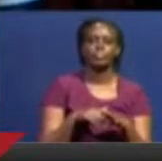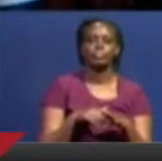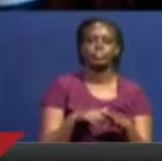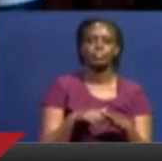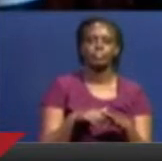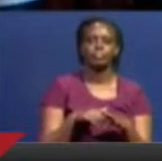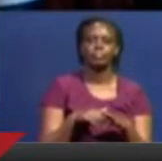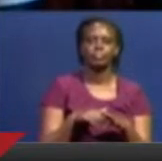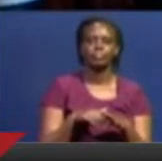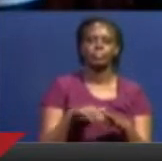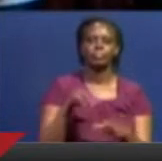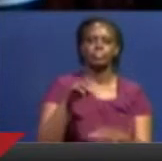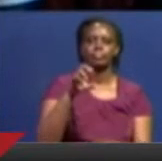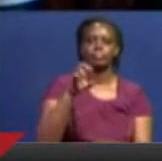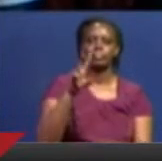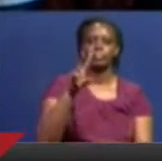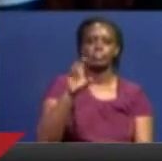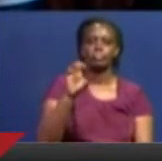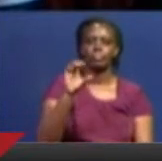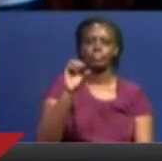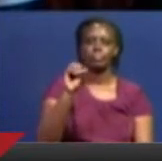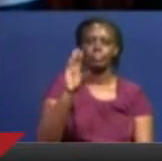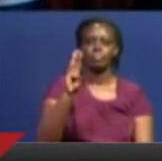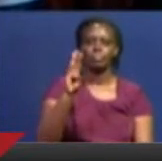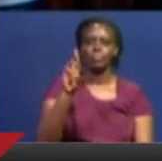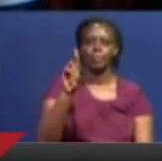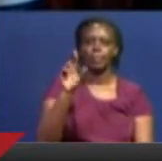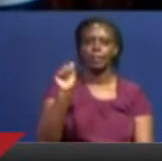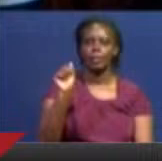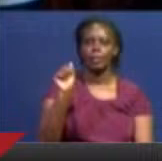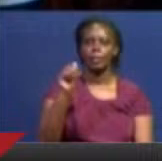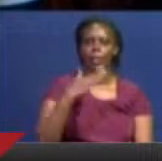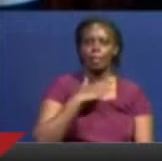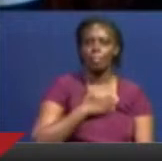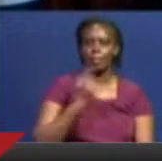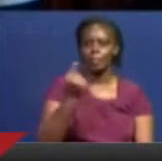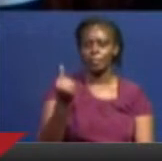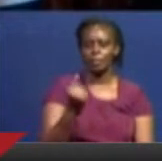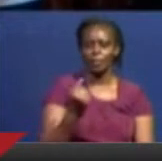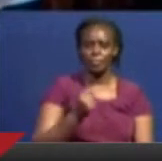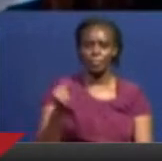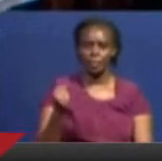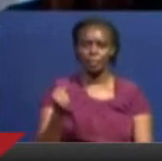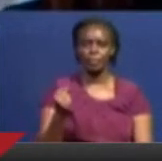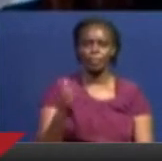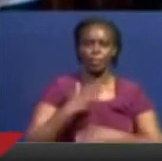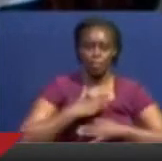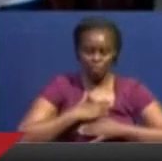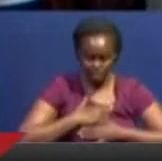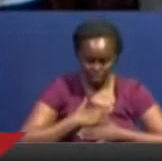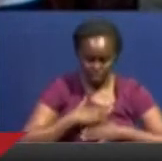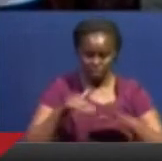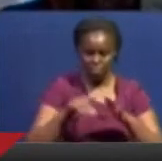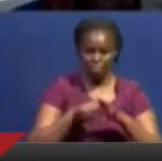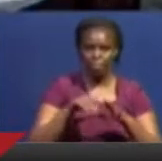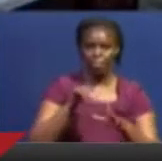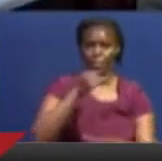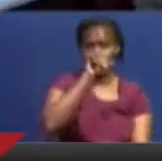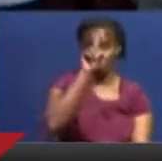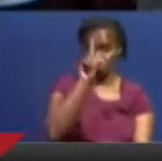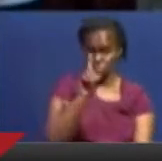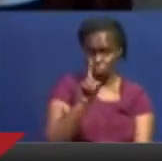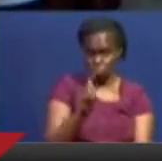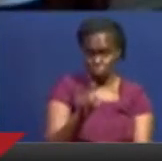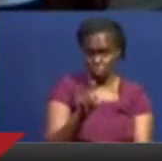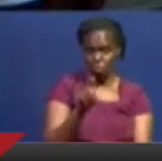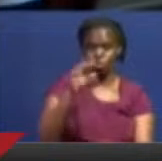Evo Barra, you also don't have your card? Come this side. Now, honorable members, the question we